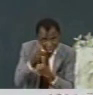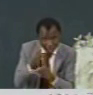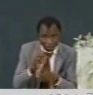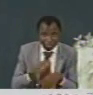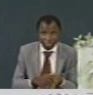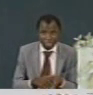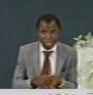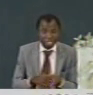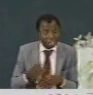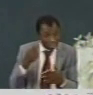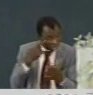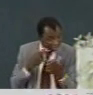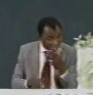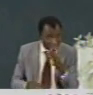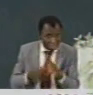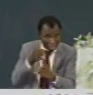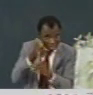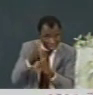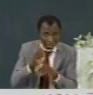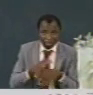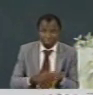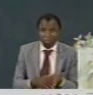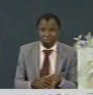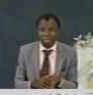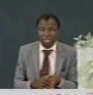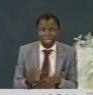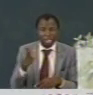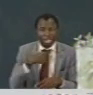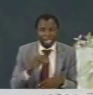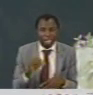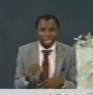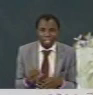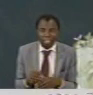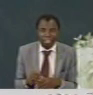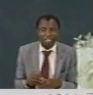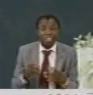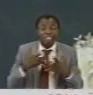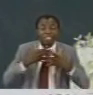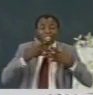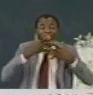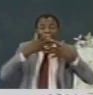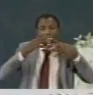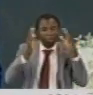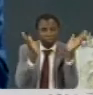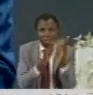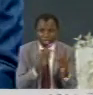check yourself and shall praise the Lord